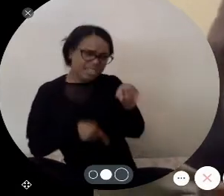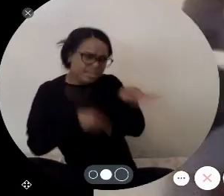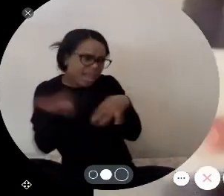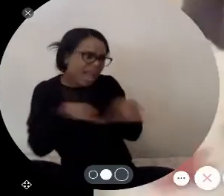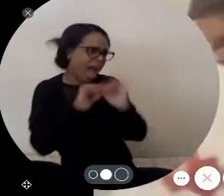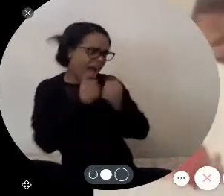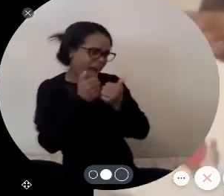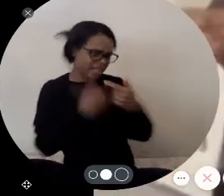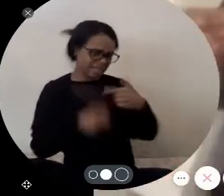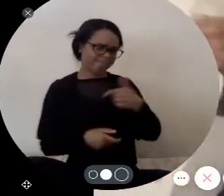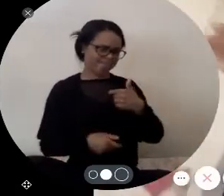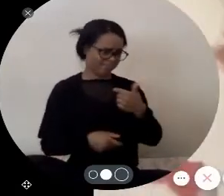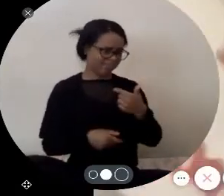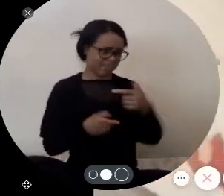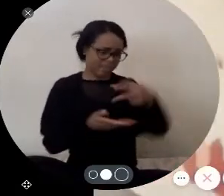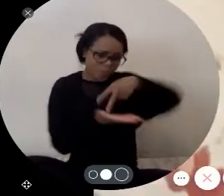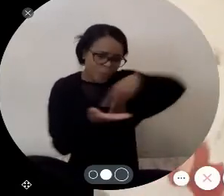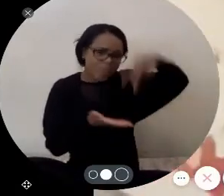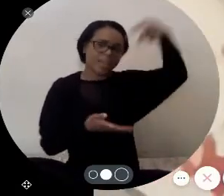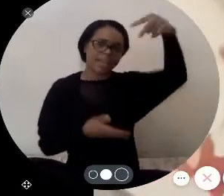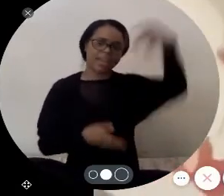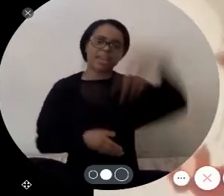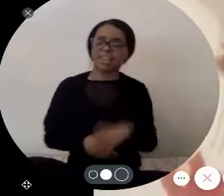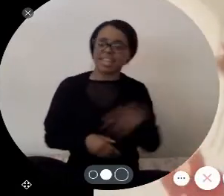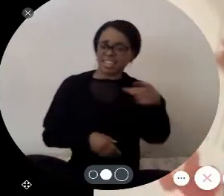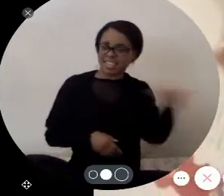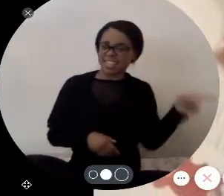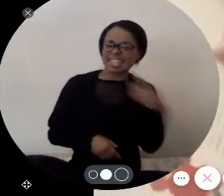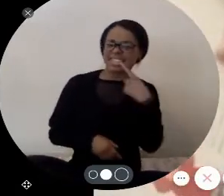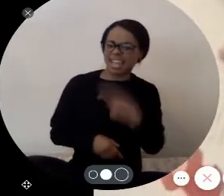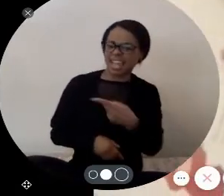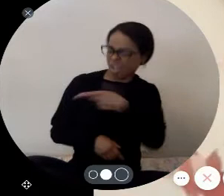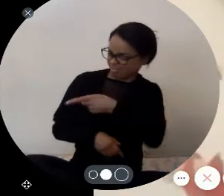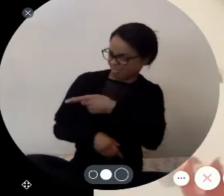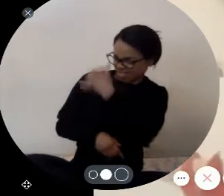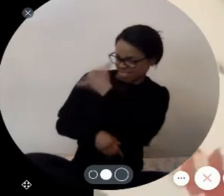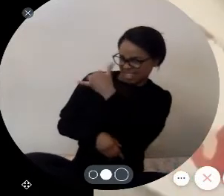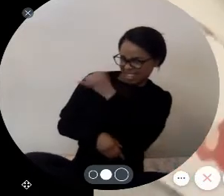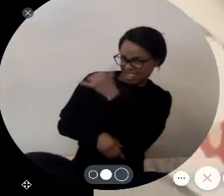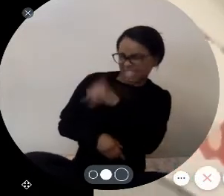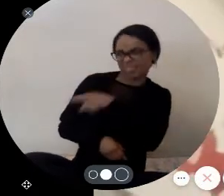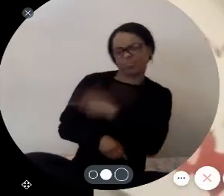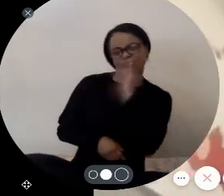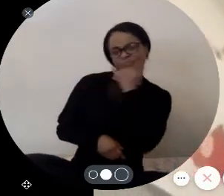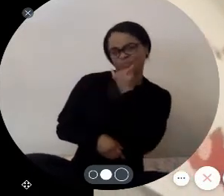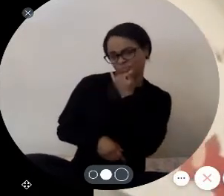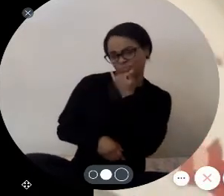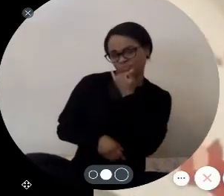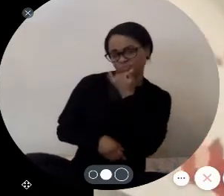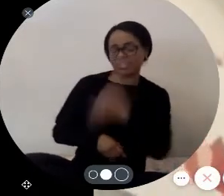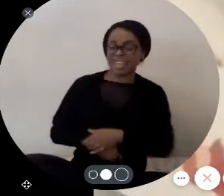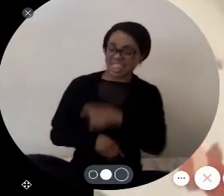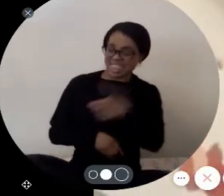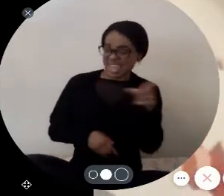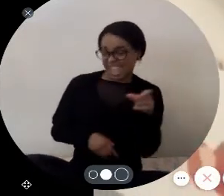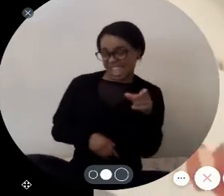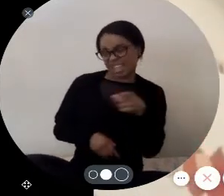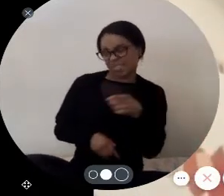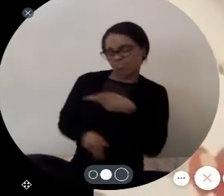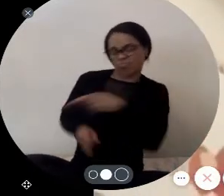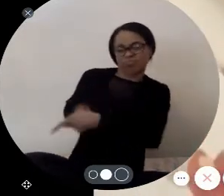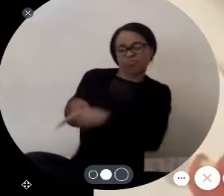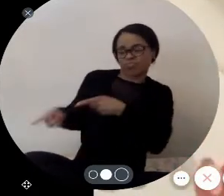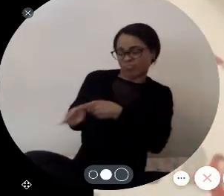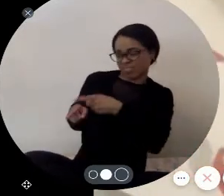air, they said she was silly. They said that she was wrong. They made Cordelia doubt